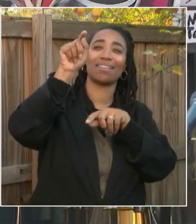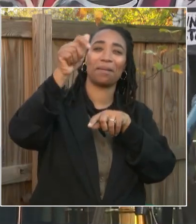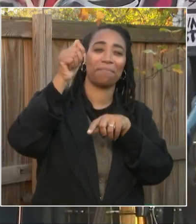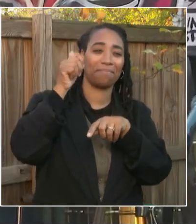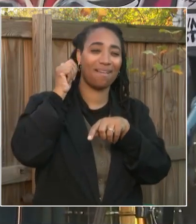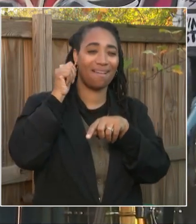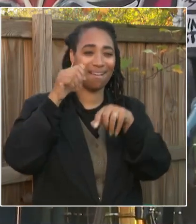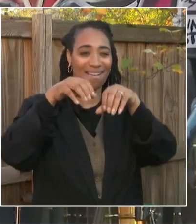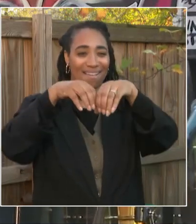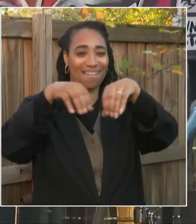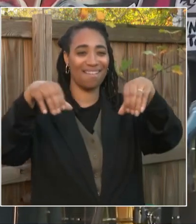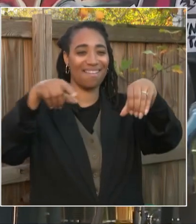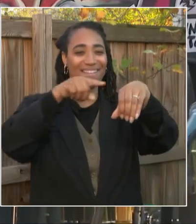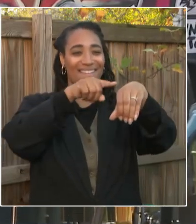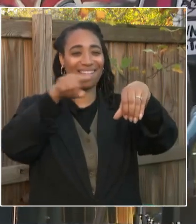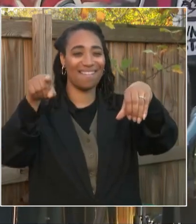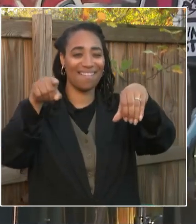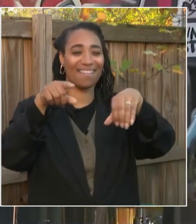cheeks,